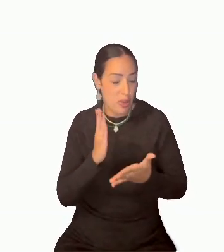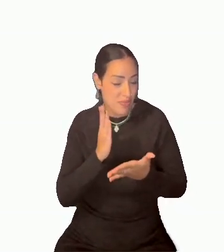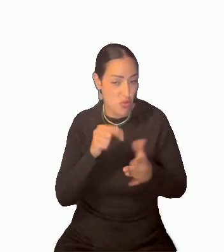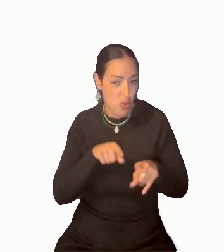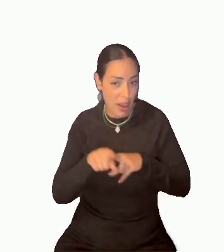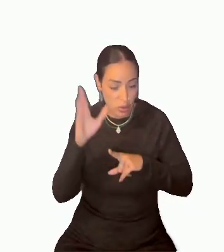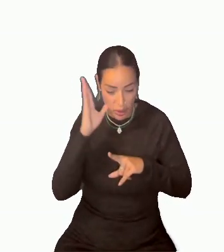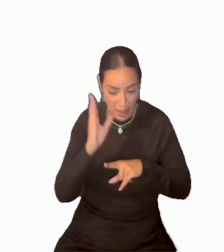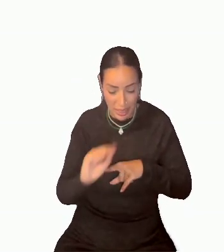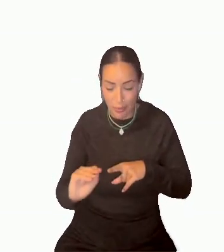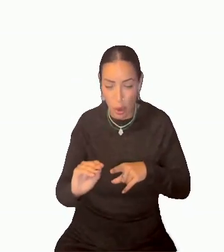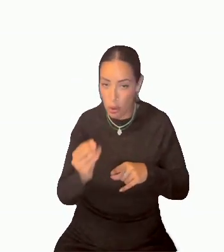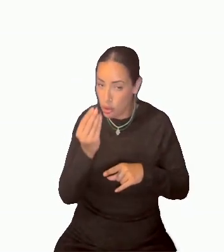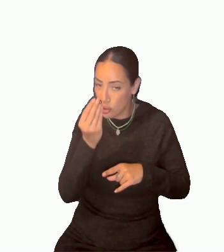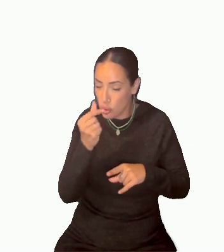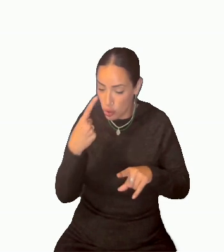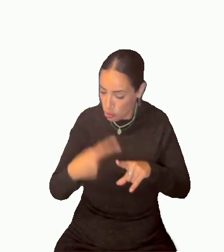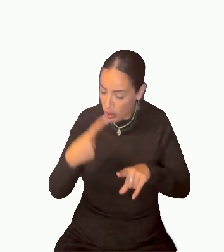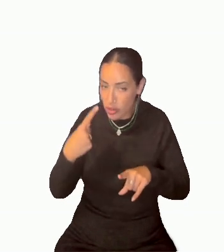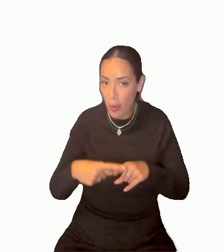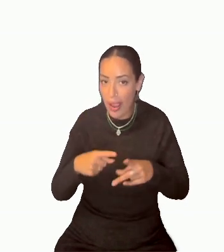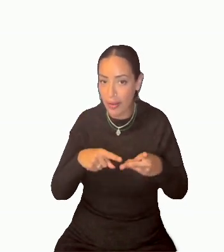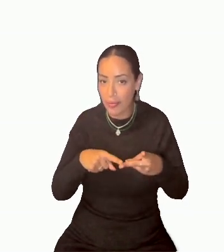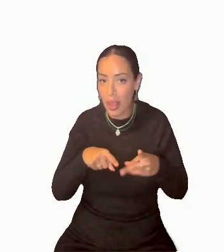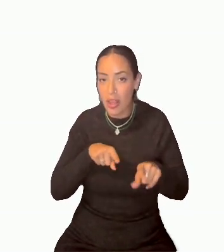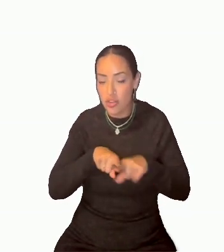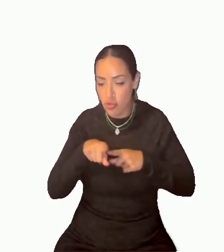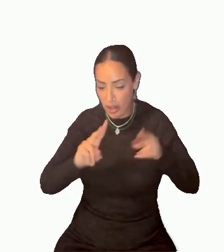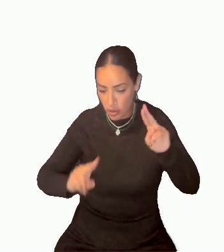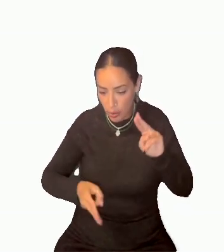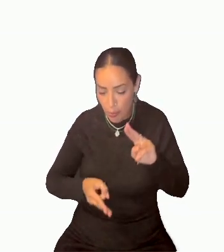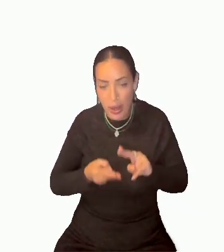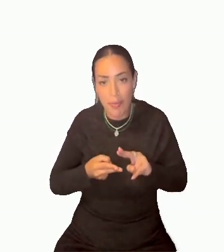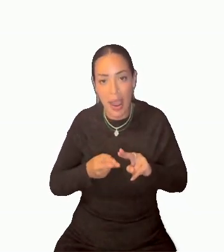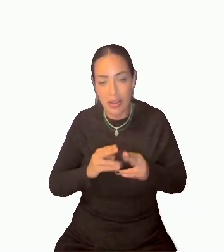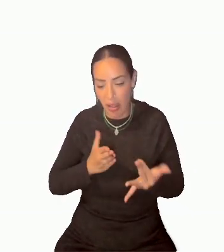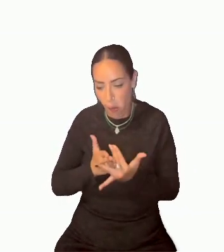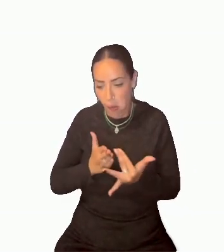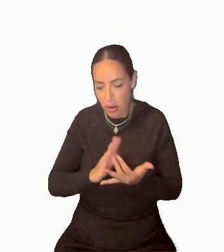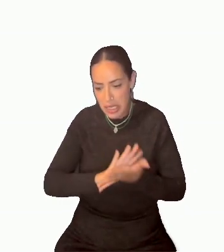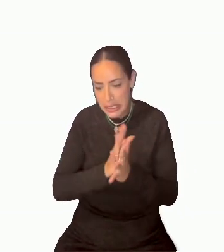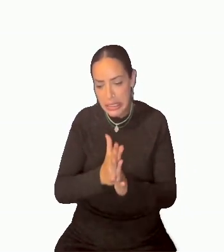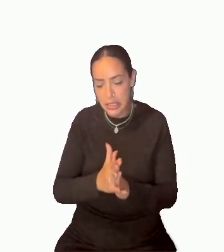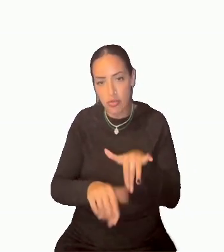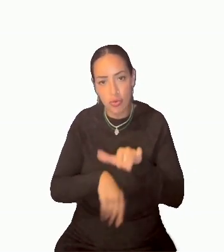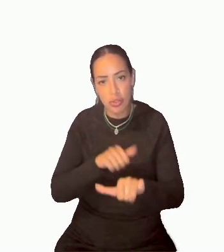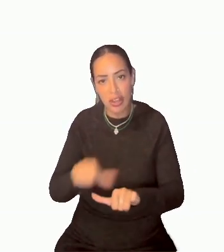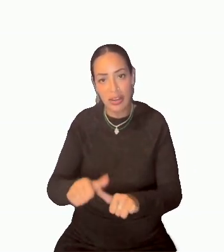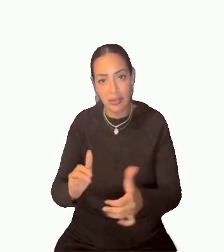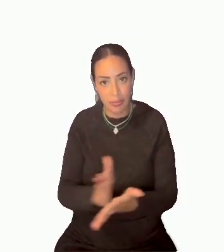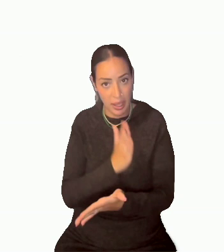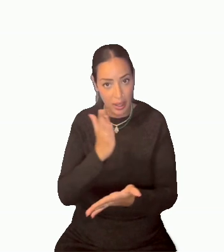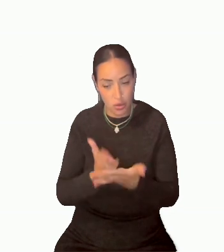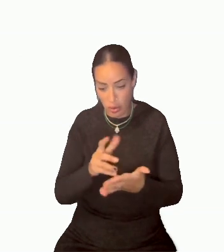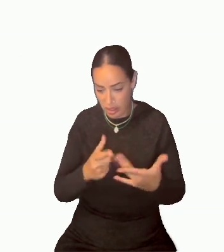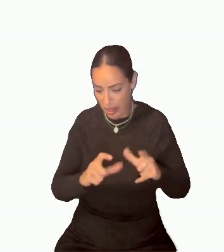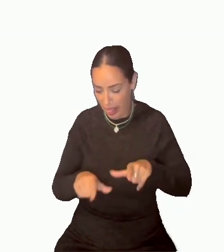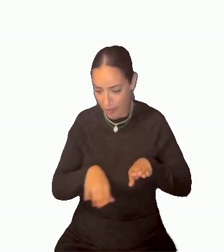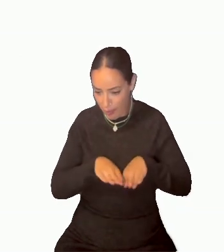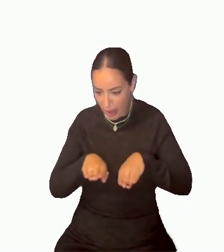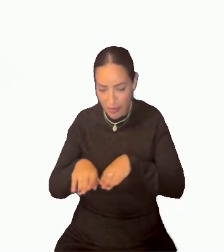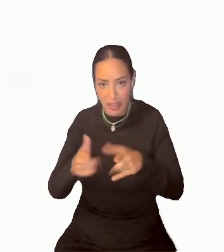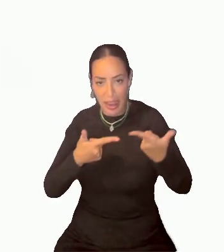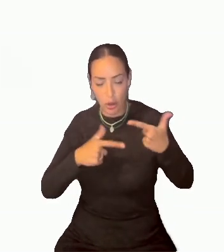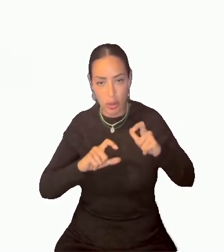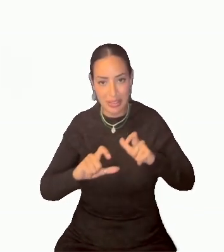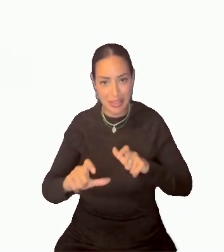possible, trying to minimise disruption to a child or young person's routine, so ensuring familiarity and consistency.